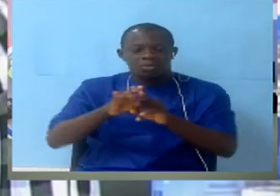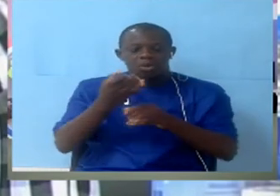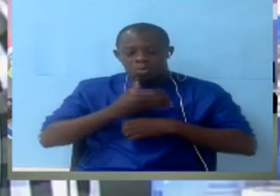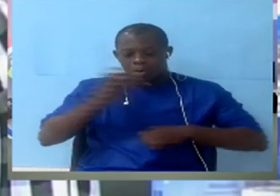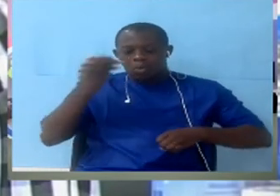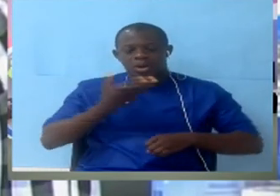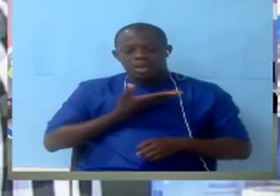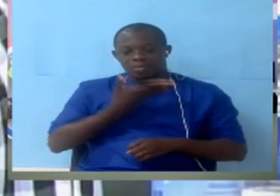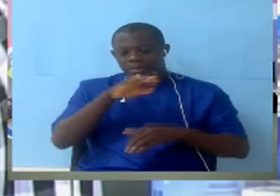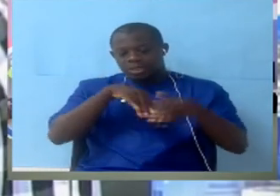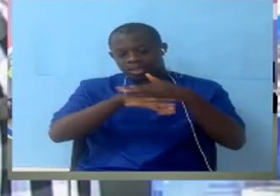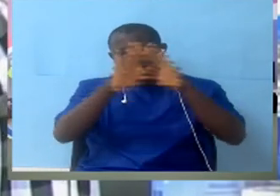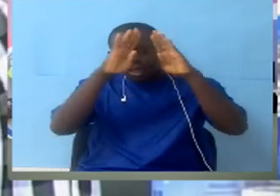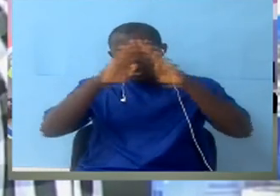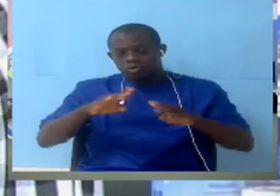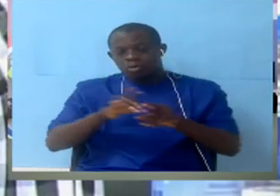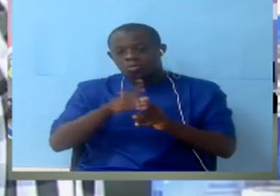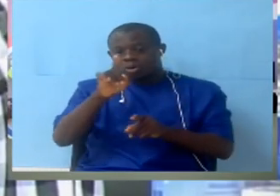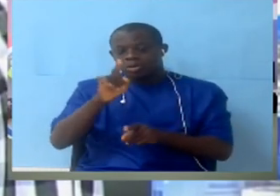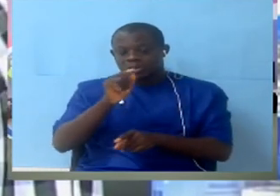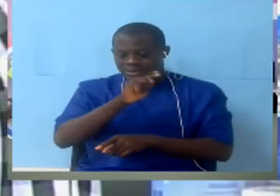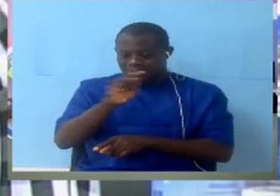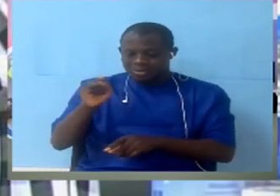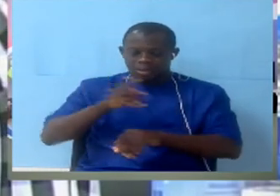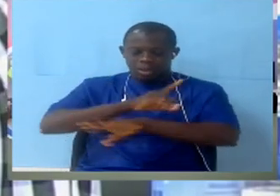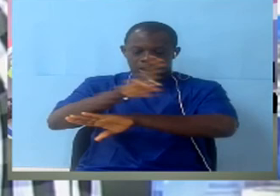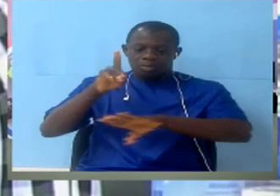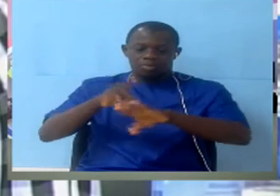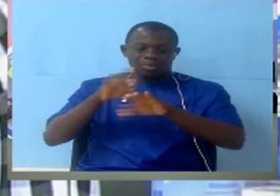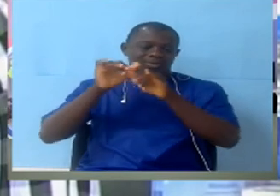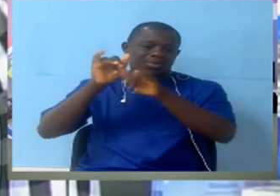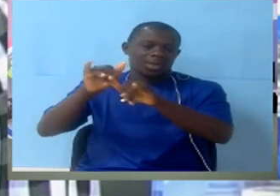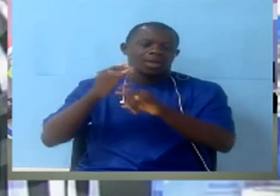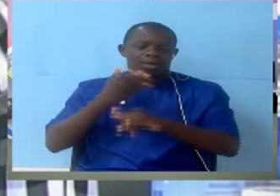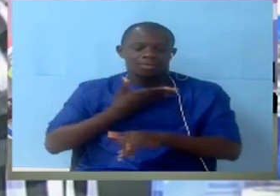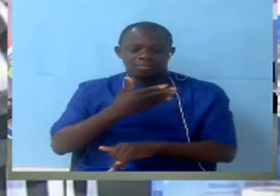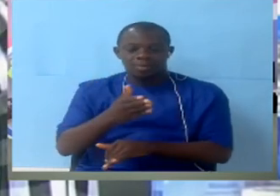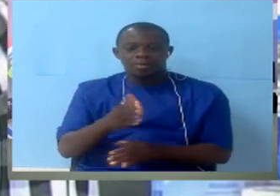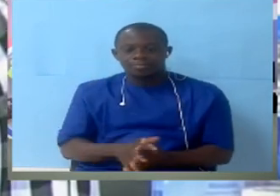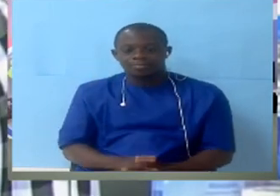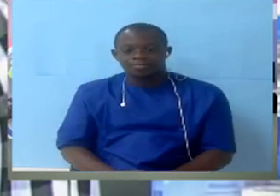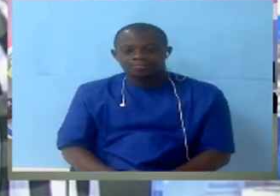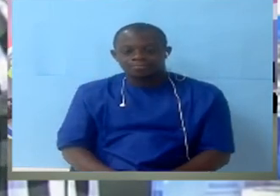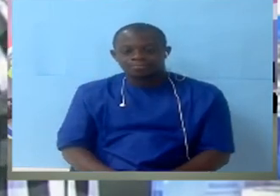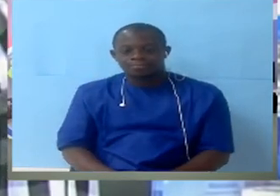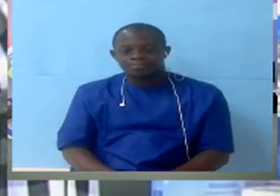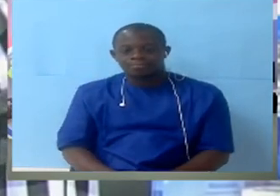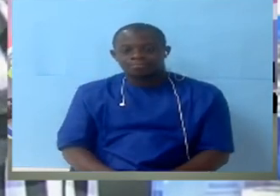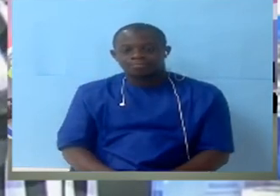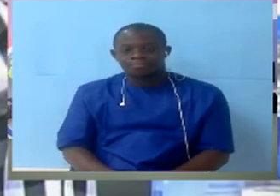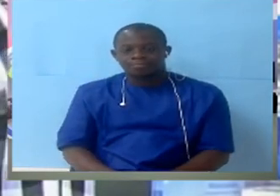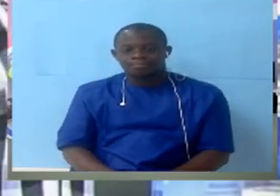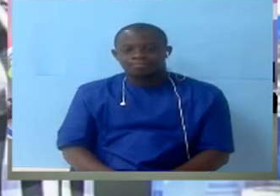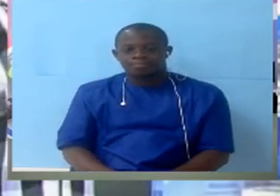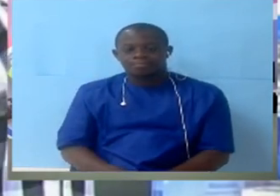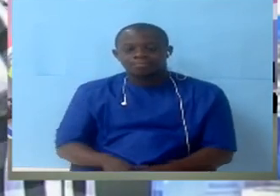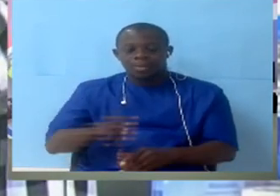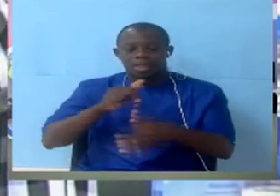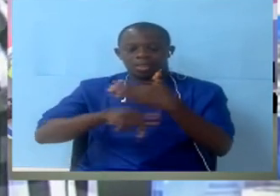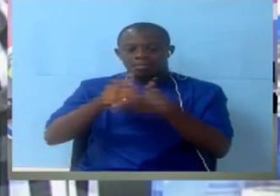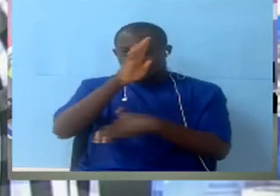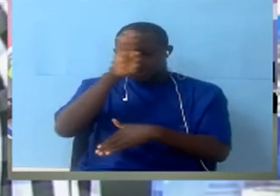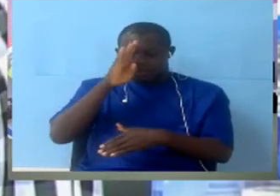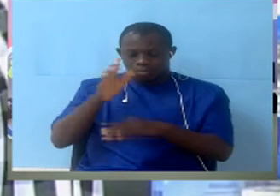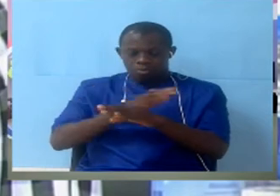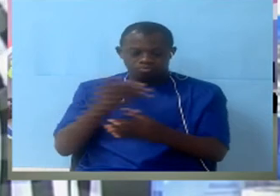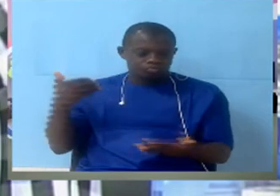house. Bari med blakari. But I am at a certain place so and so. Ah, Brikama Jamisa. Mbije for suto. I